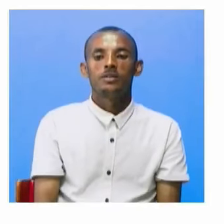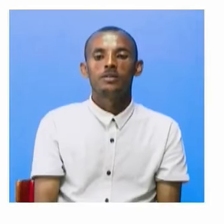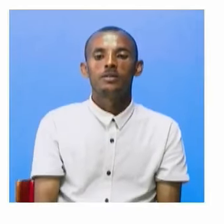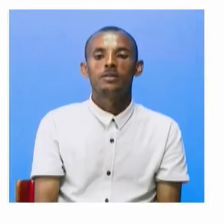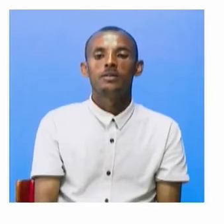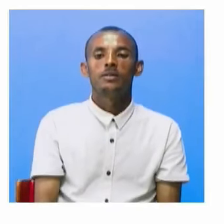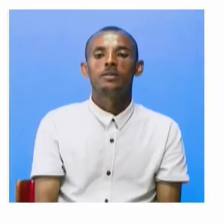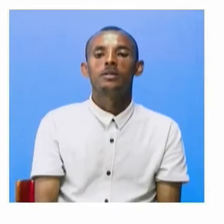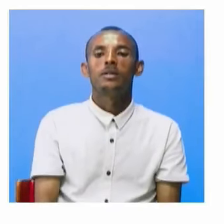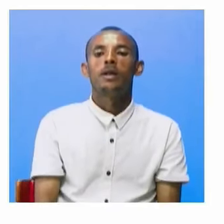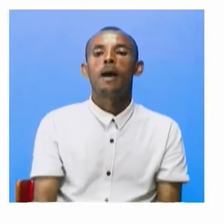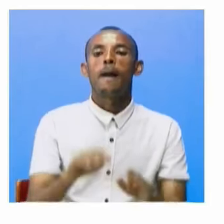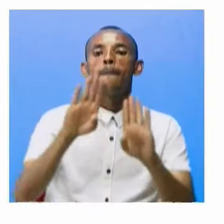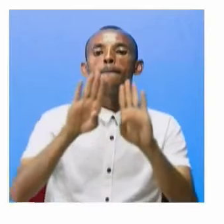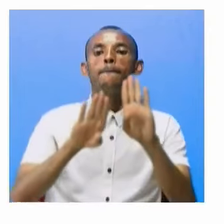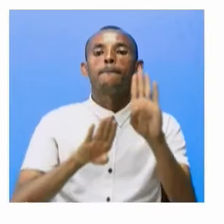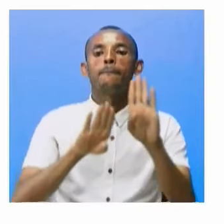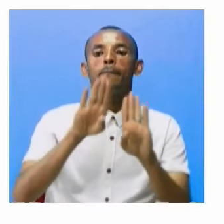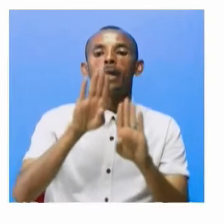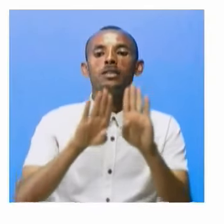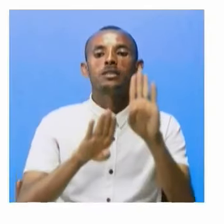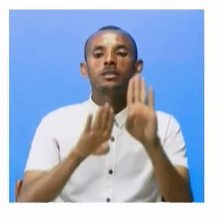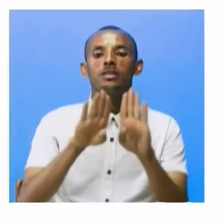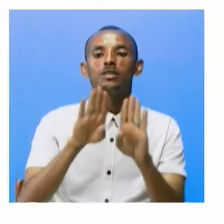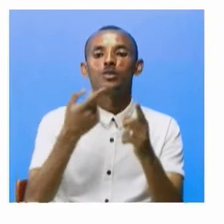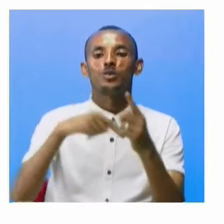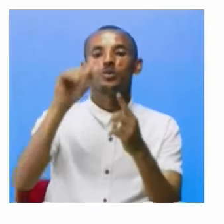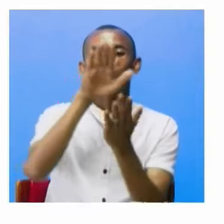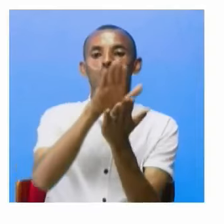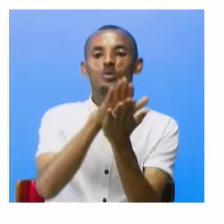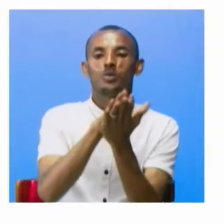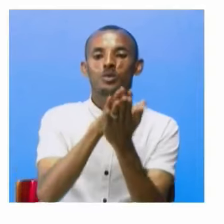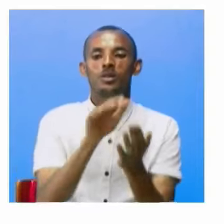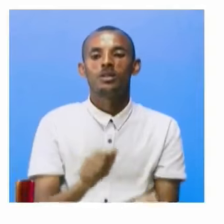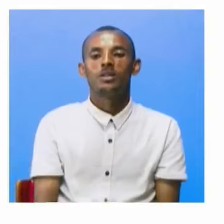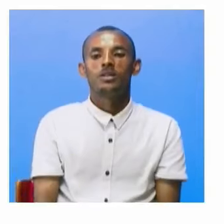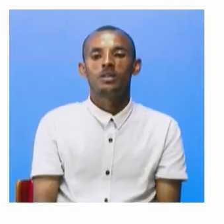a bus to school.